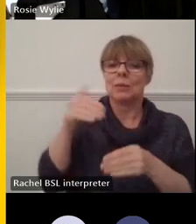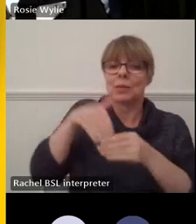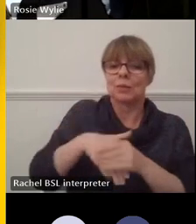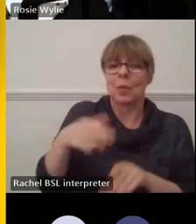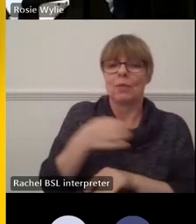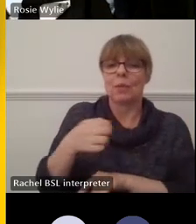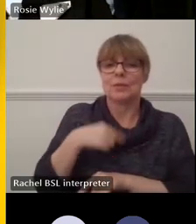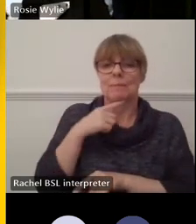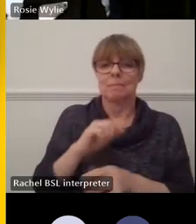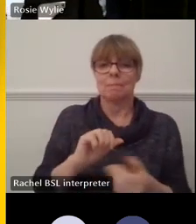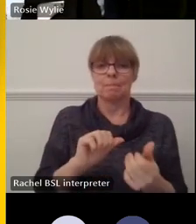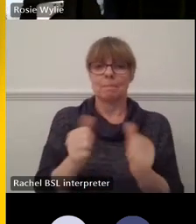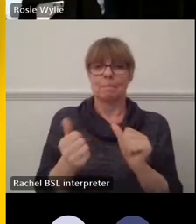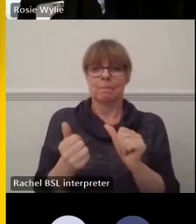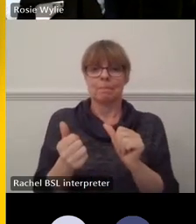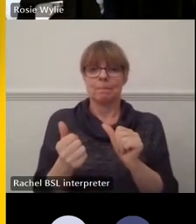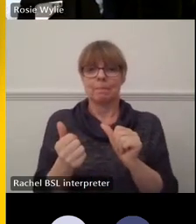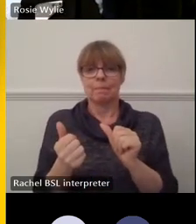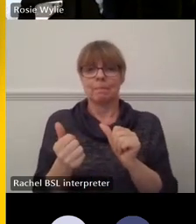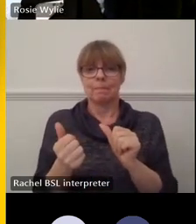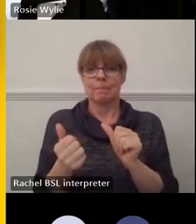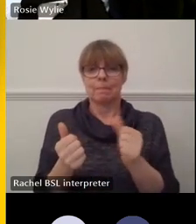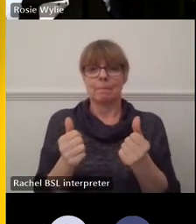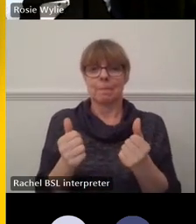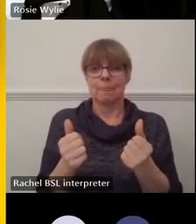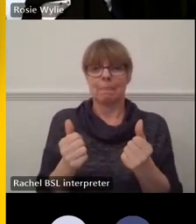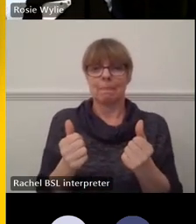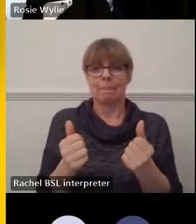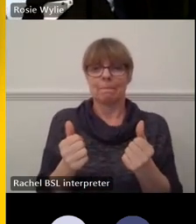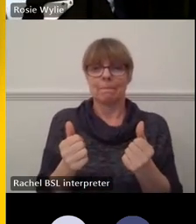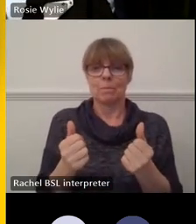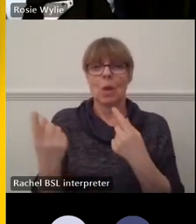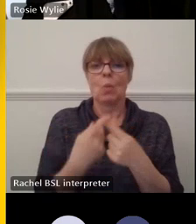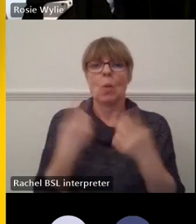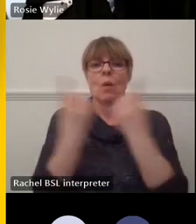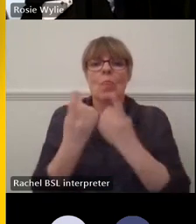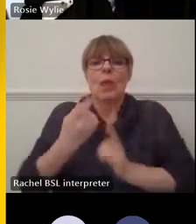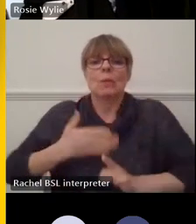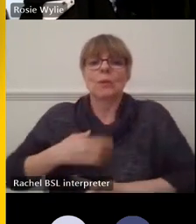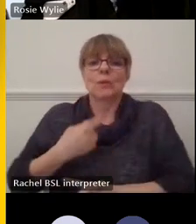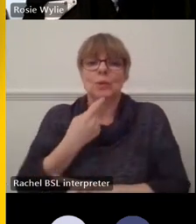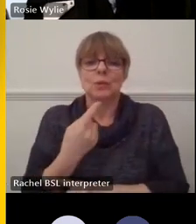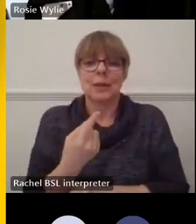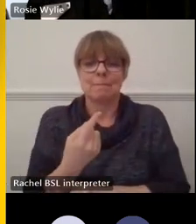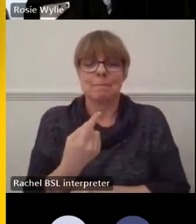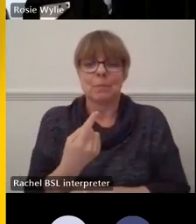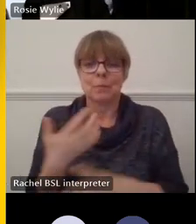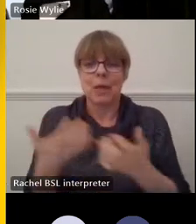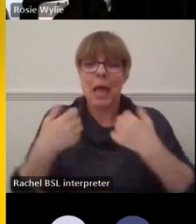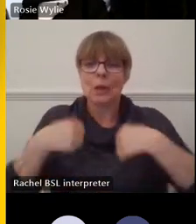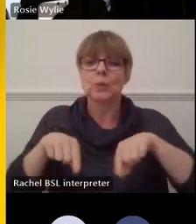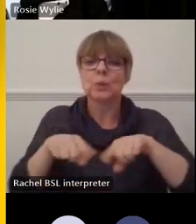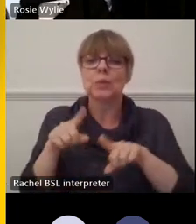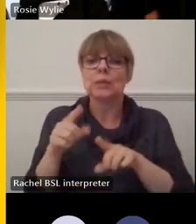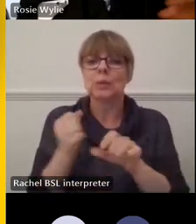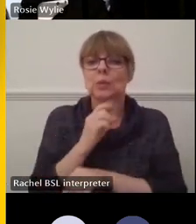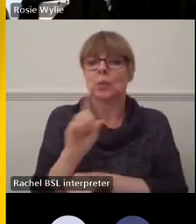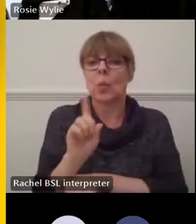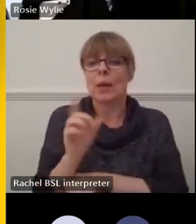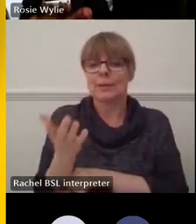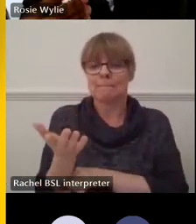So the other thing I wanted to mention is it's a how do we go about that? You